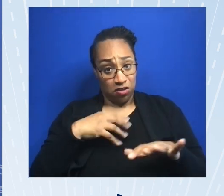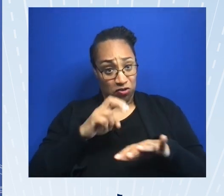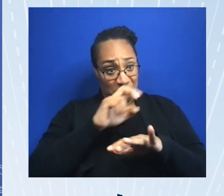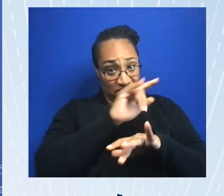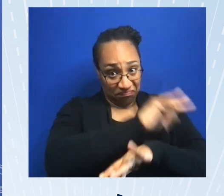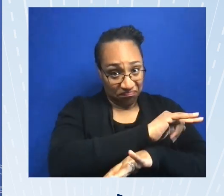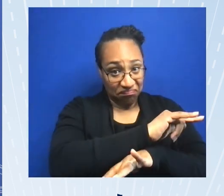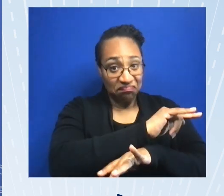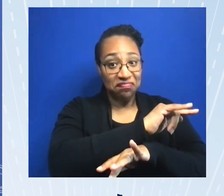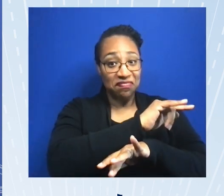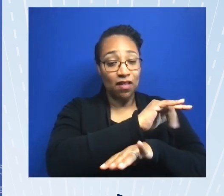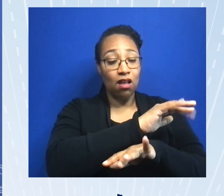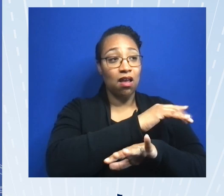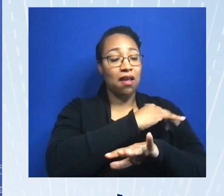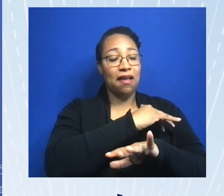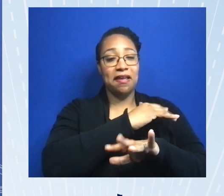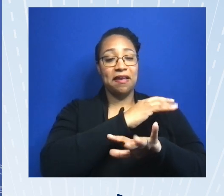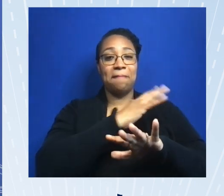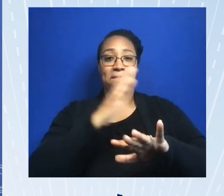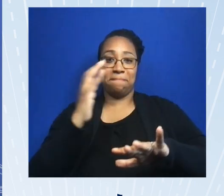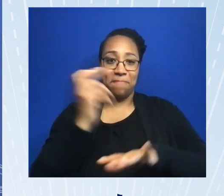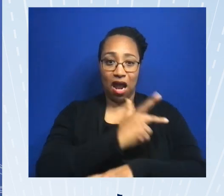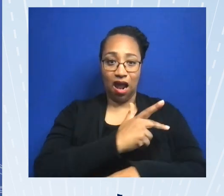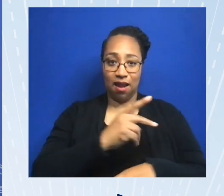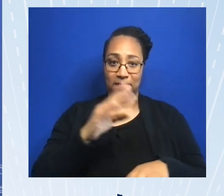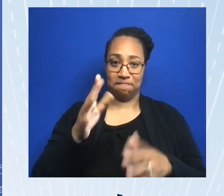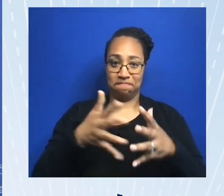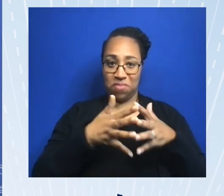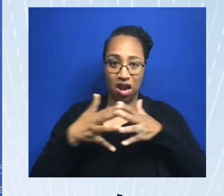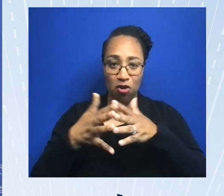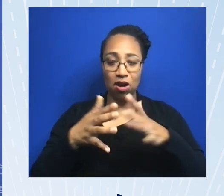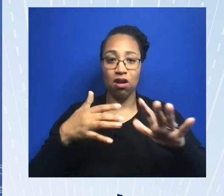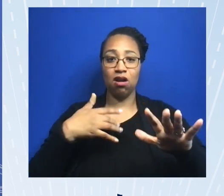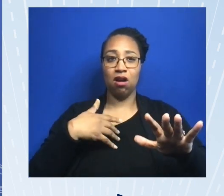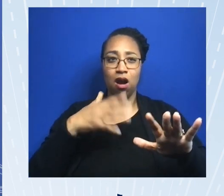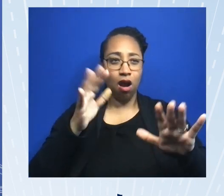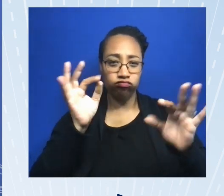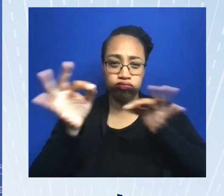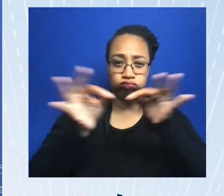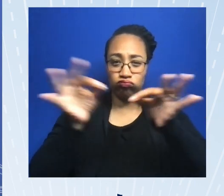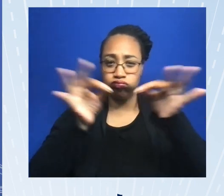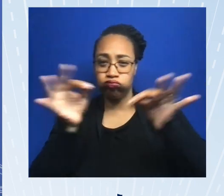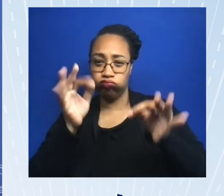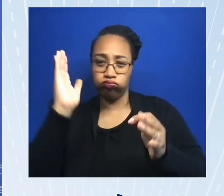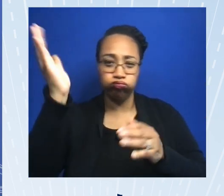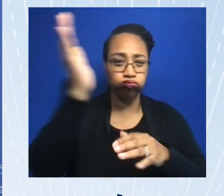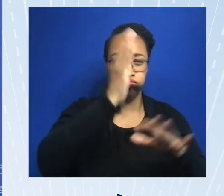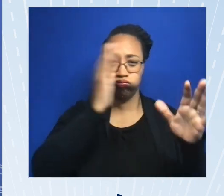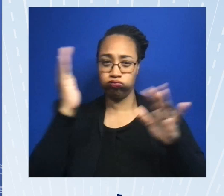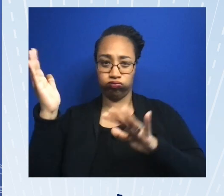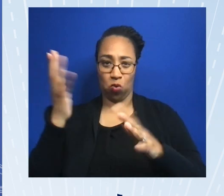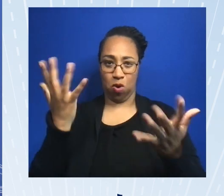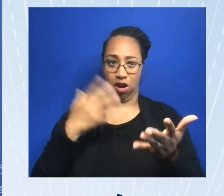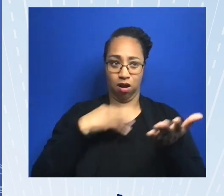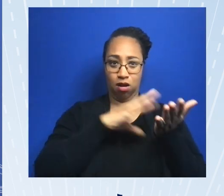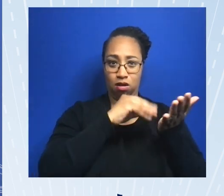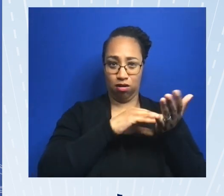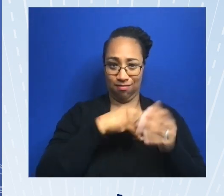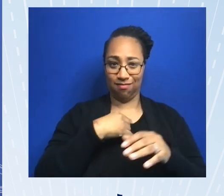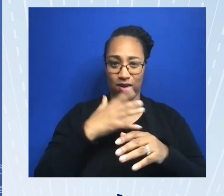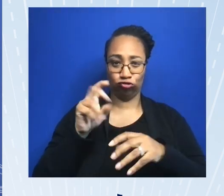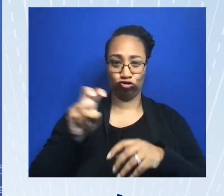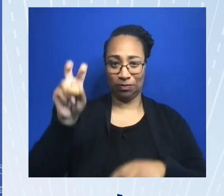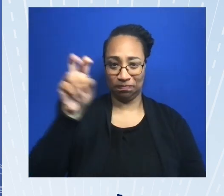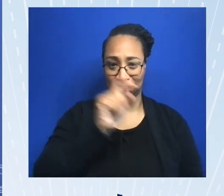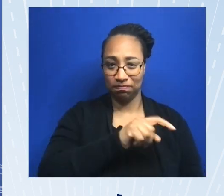students, interfaith leaders, sports and entertainment executives, and members of Congress. We also convened special envoys